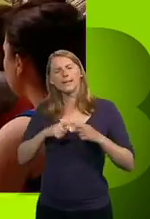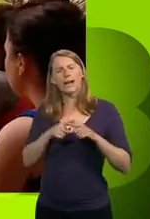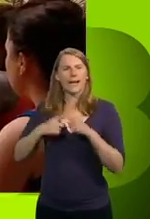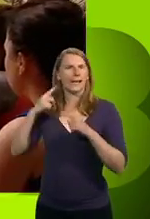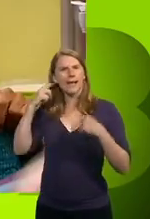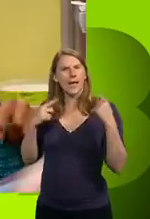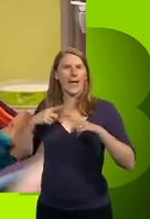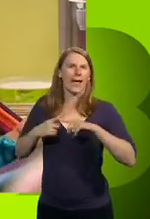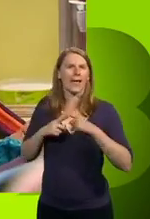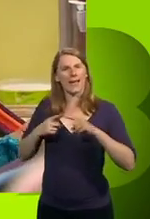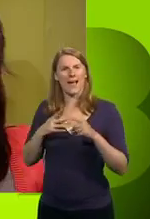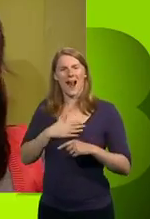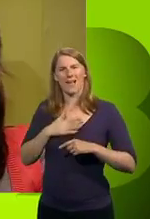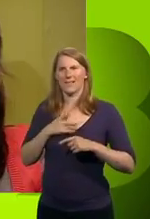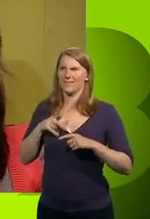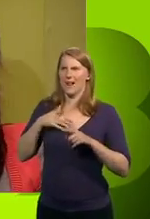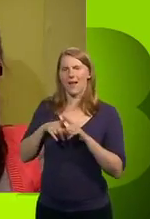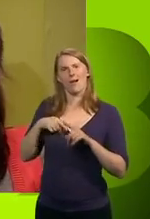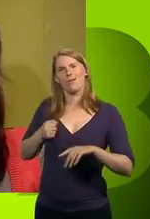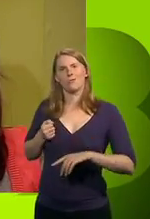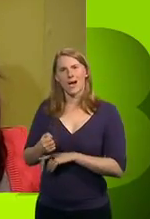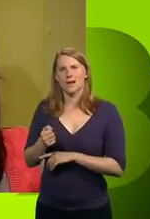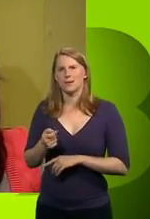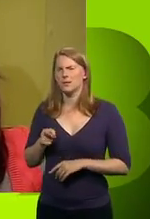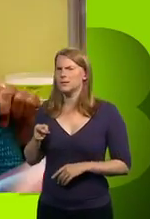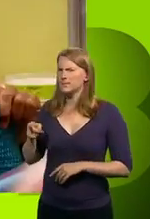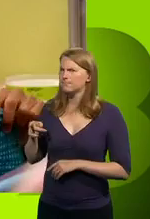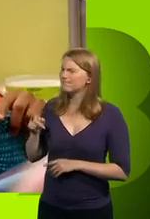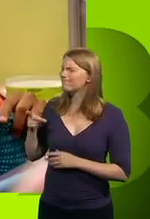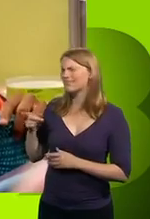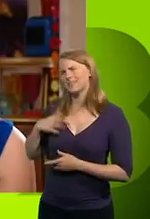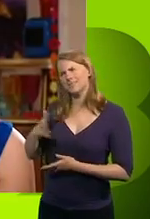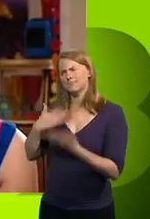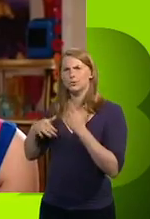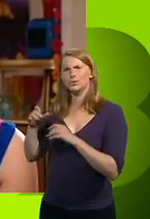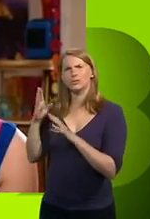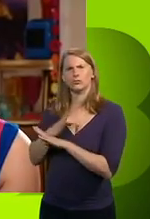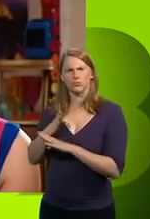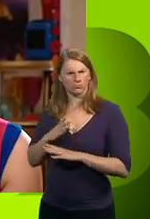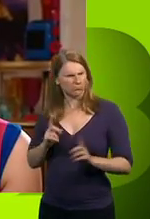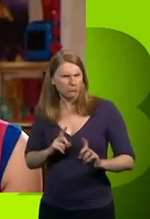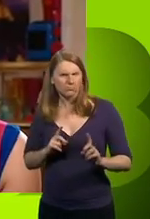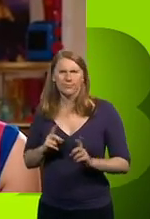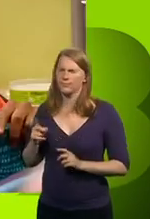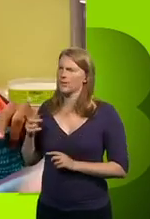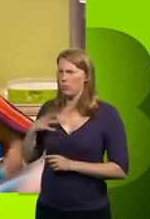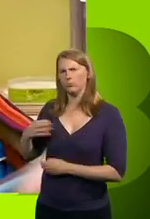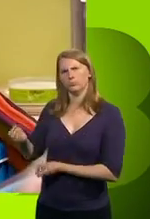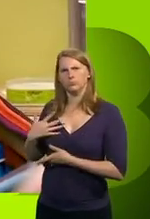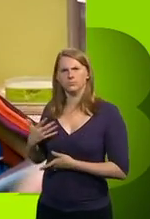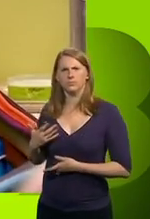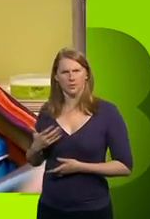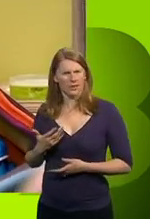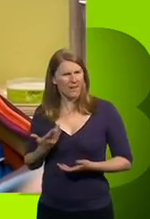clickety-click, clickety-click. It feels like I'm on a train. Jack, I think it's about time you told us your secret. What secret? We know. We just want you to tell us.